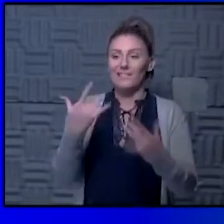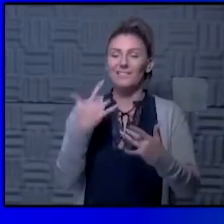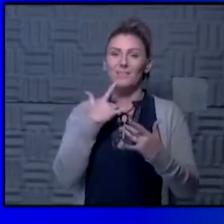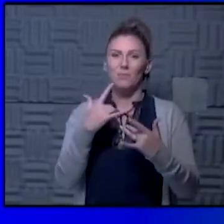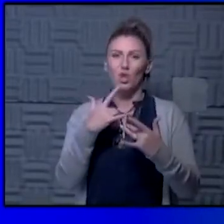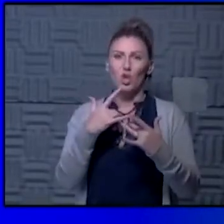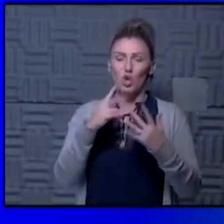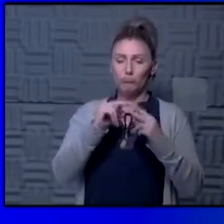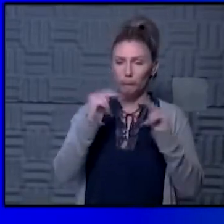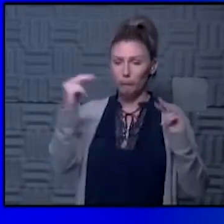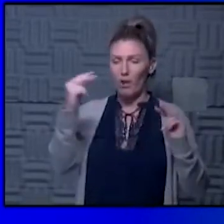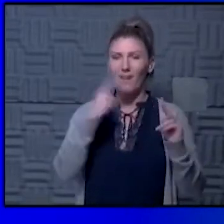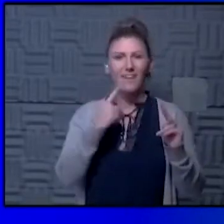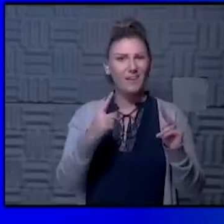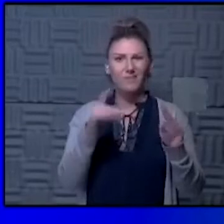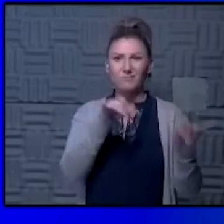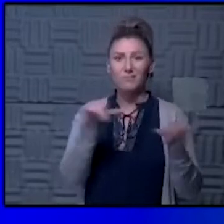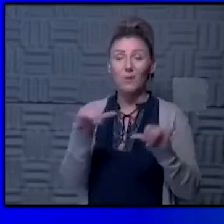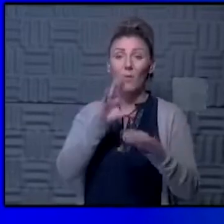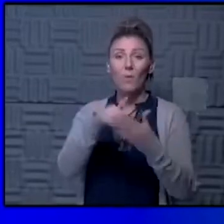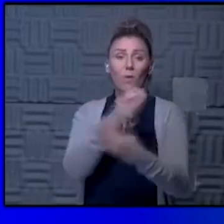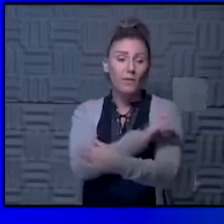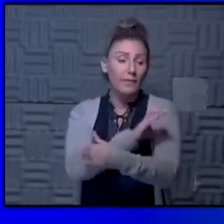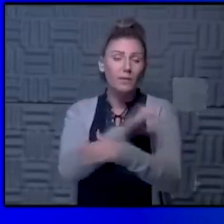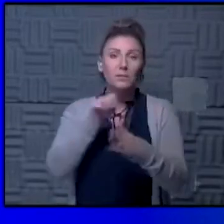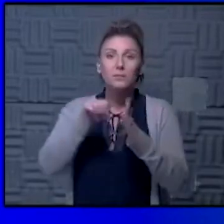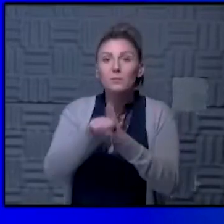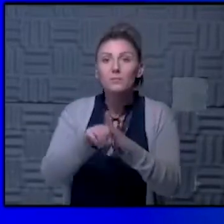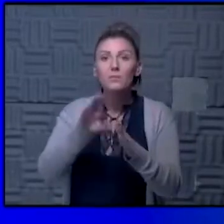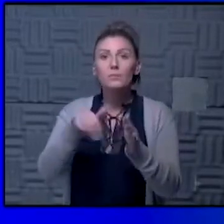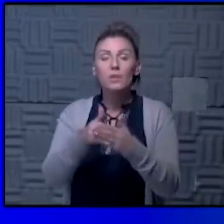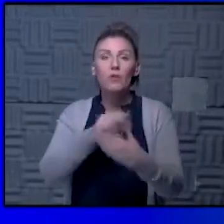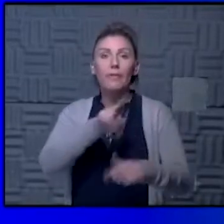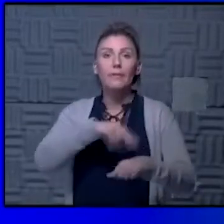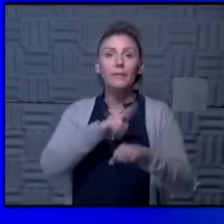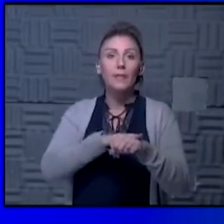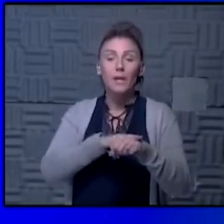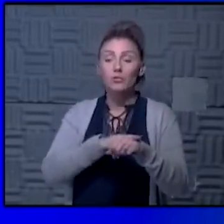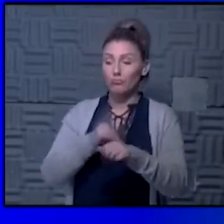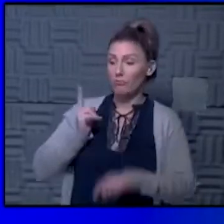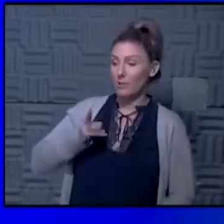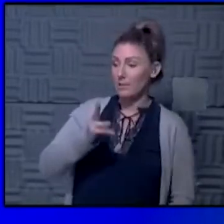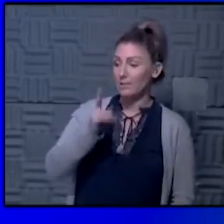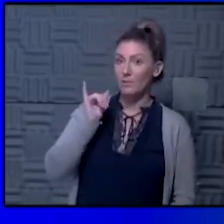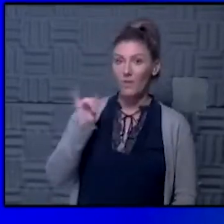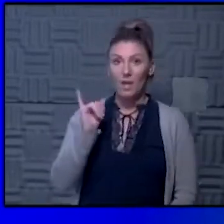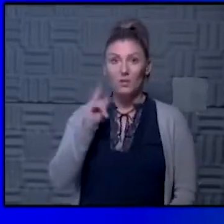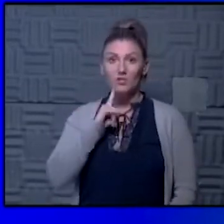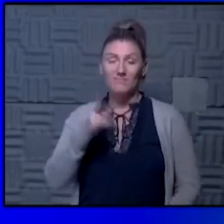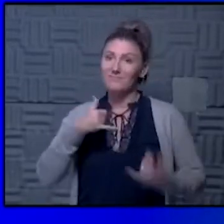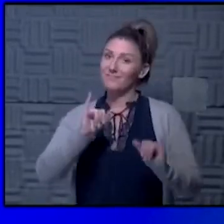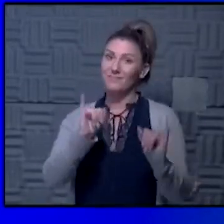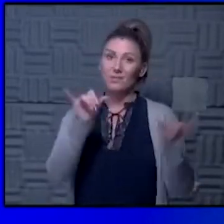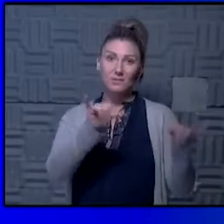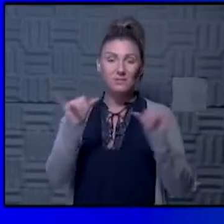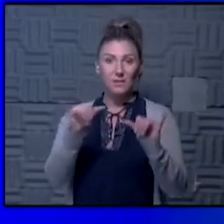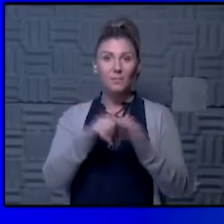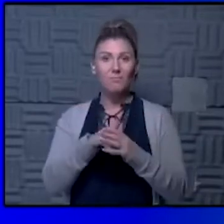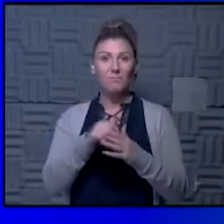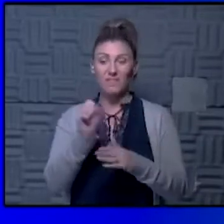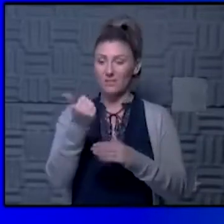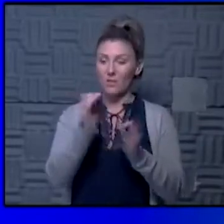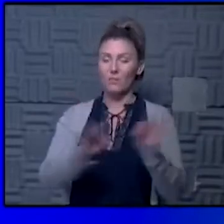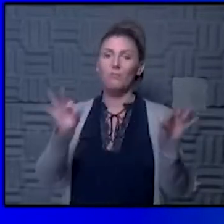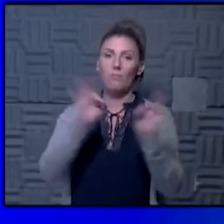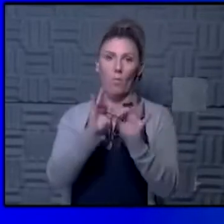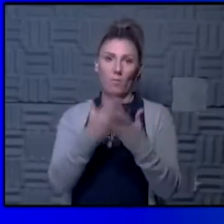a strain. All of the clinical symptoms, all of the clinical natural history of infection is still the same. So that's another important thing